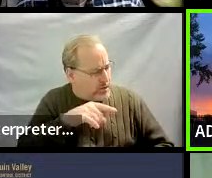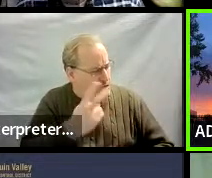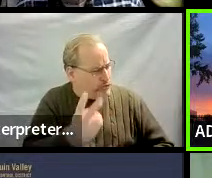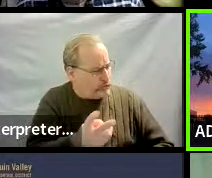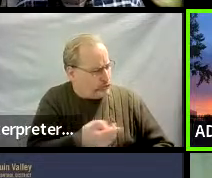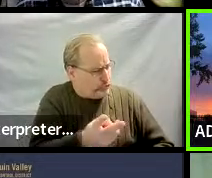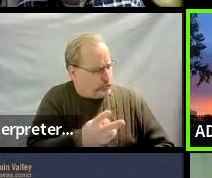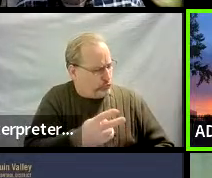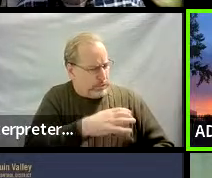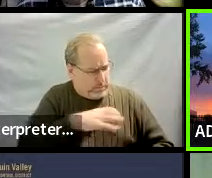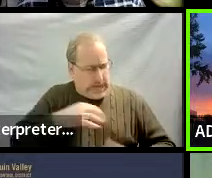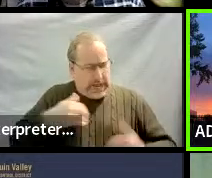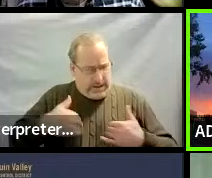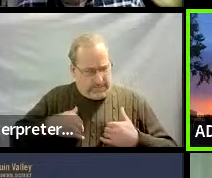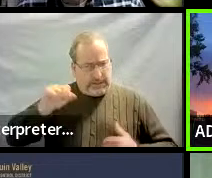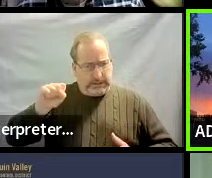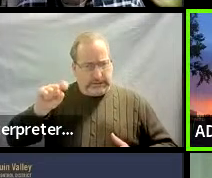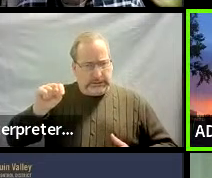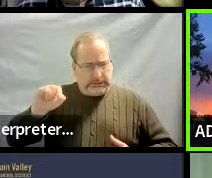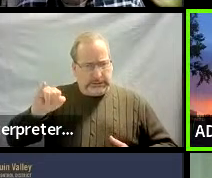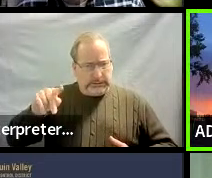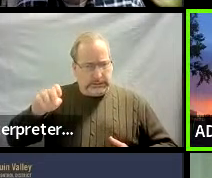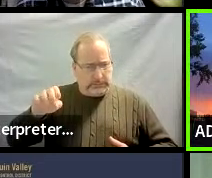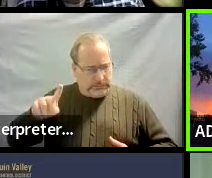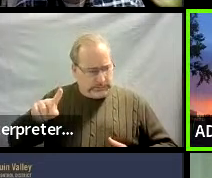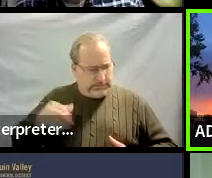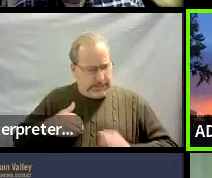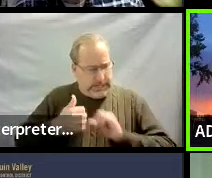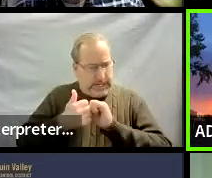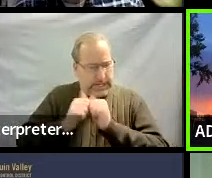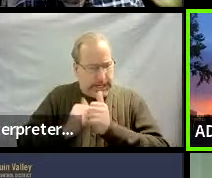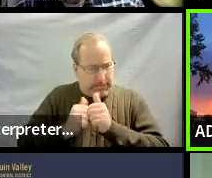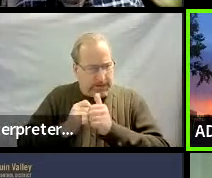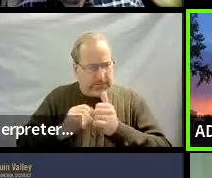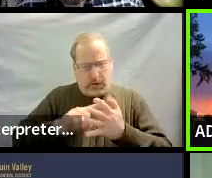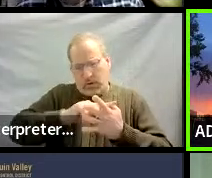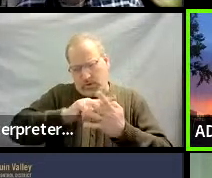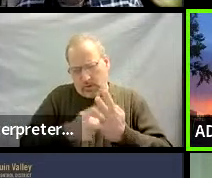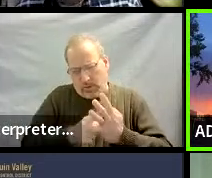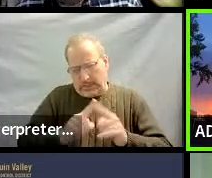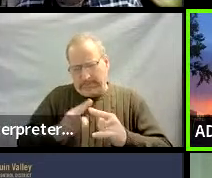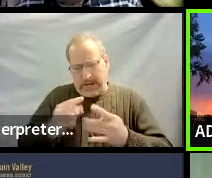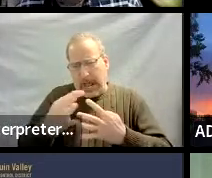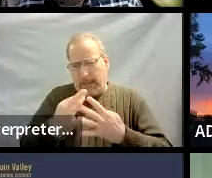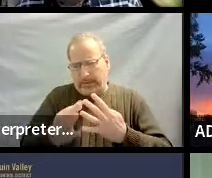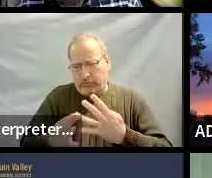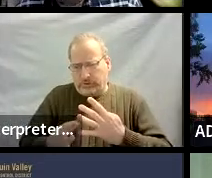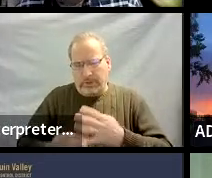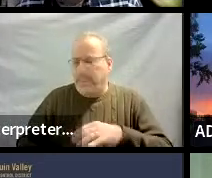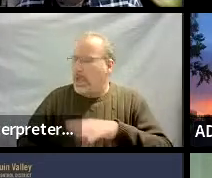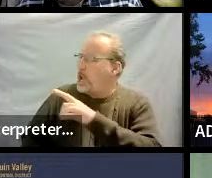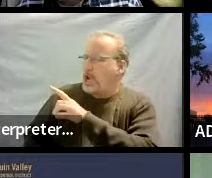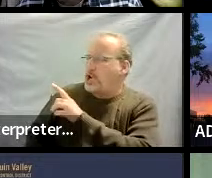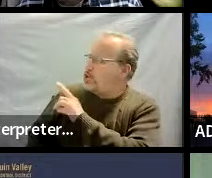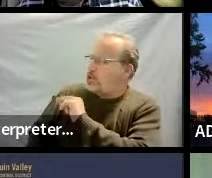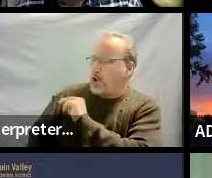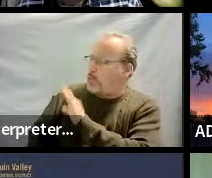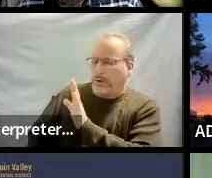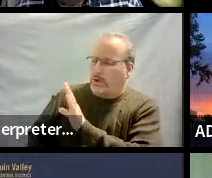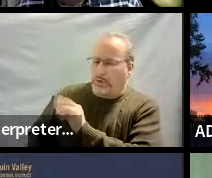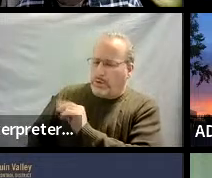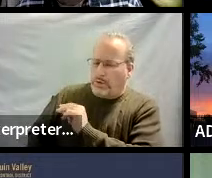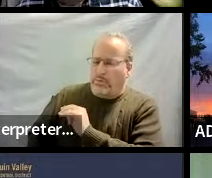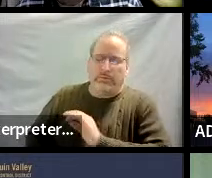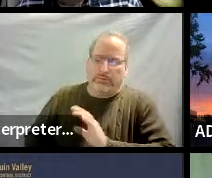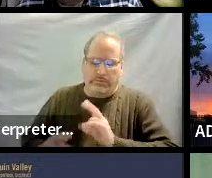commissions stipend also? Is it a competition of all of these options are paid options for folks? No. Okay. Just